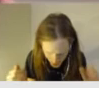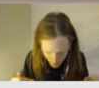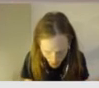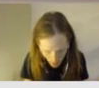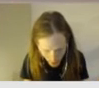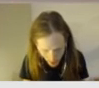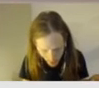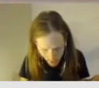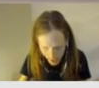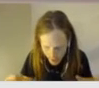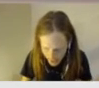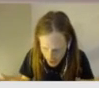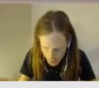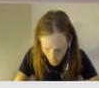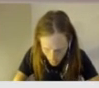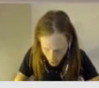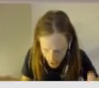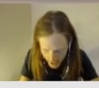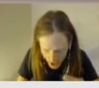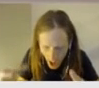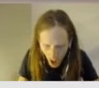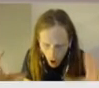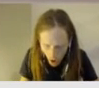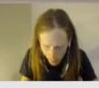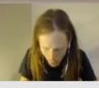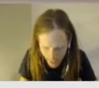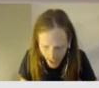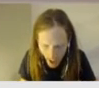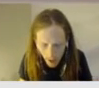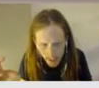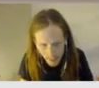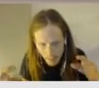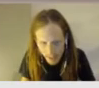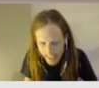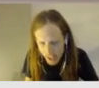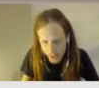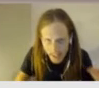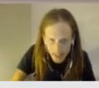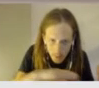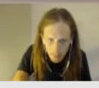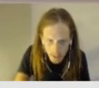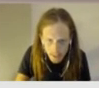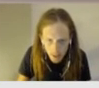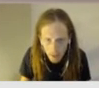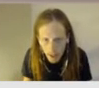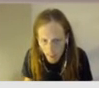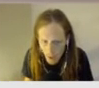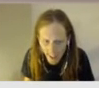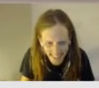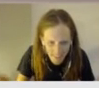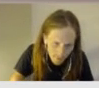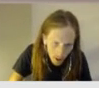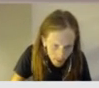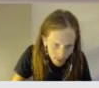we're in a certain bubble of things where things are not horrible right now doesn't mean that history doesn't repeat itself. And we're